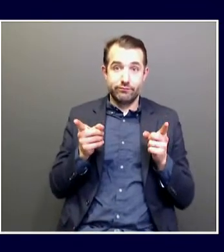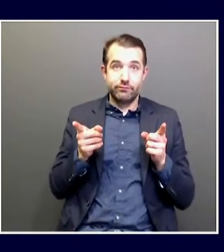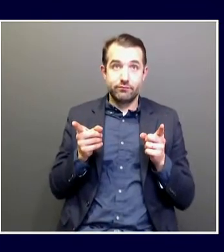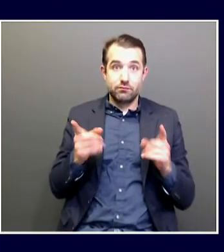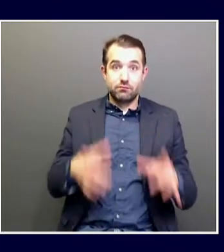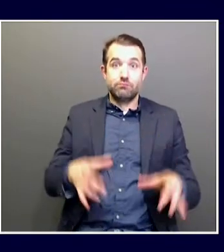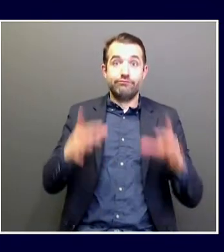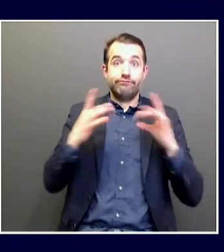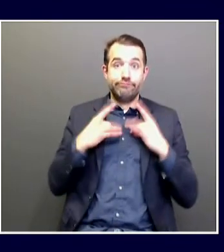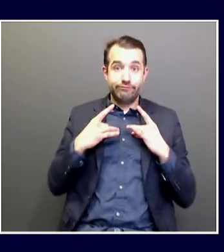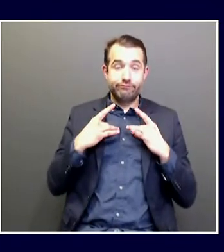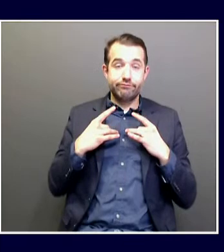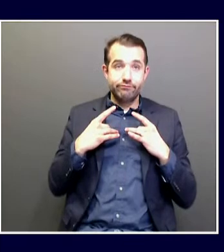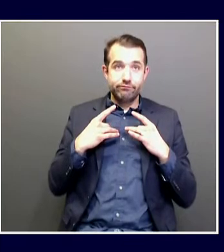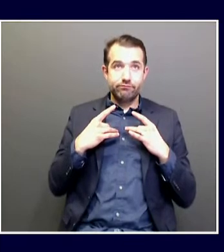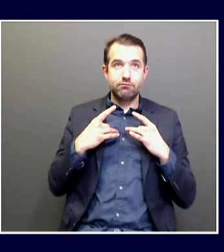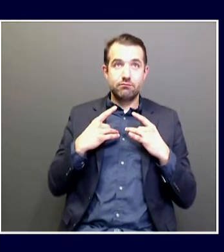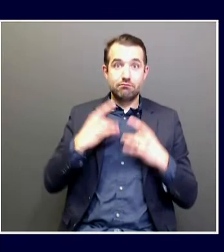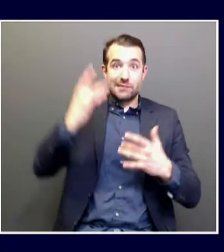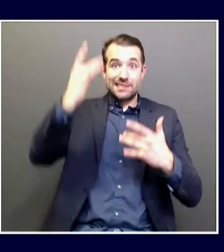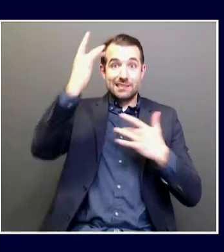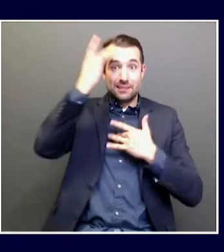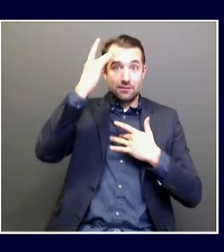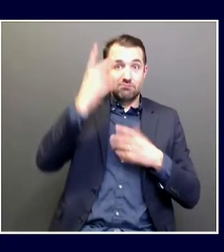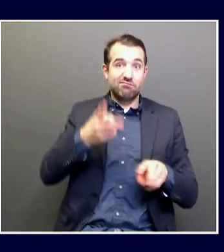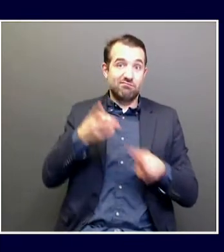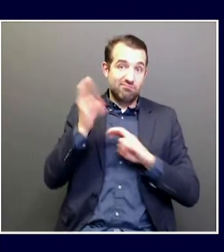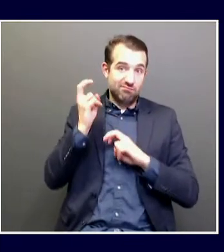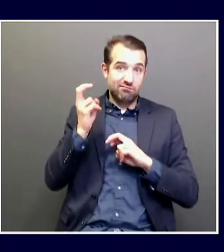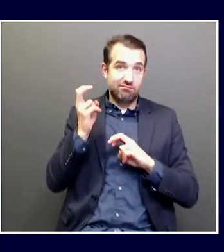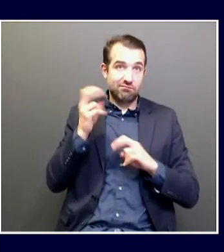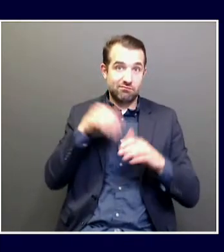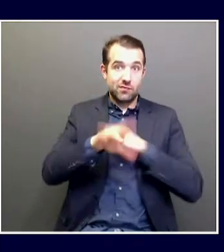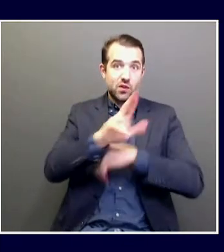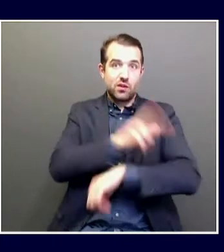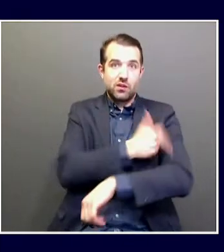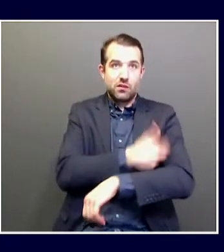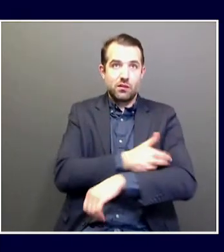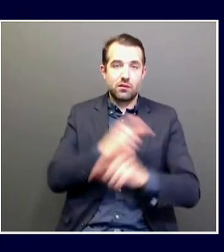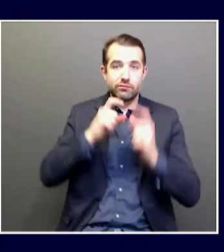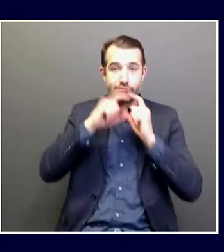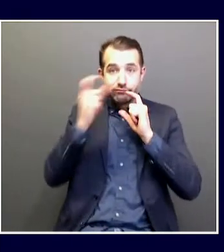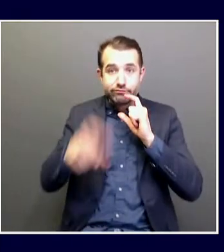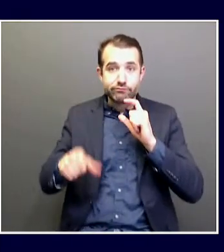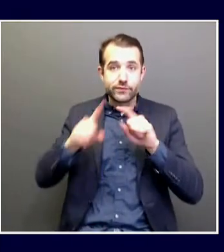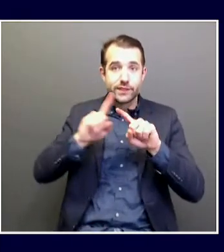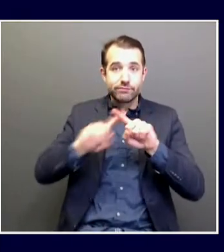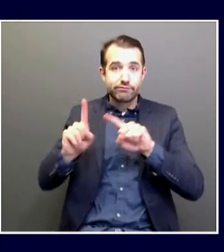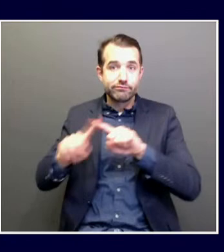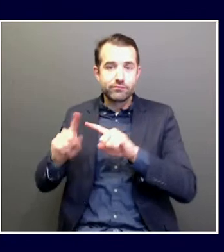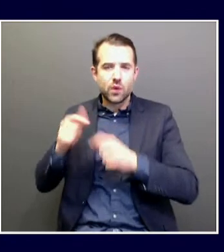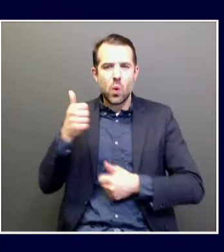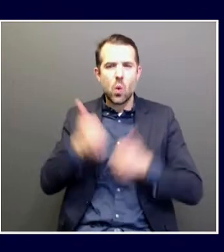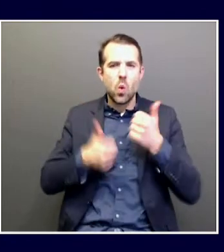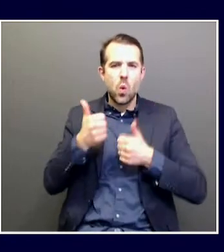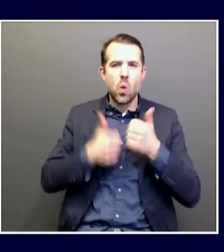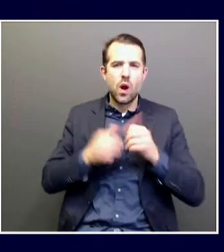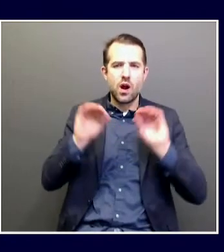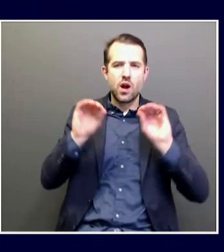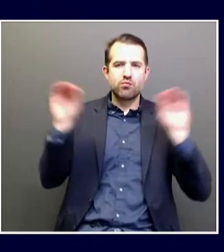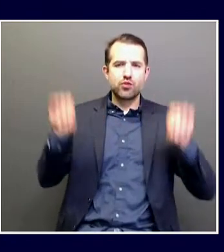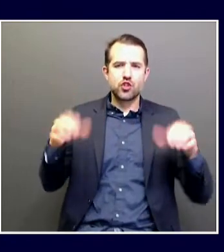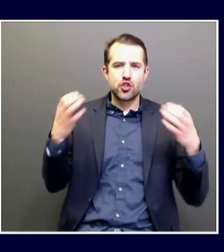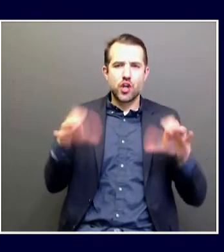the latest data from the CDC make it strikingly clear. Being fully vaccinated reduces your risk of having